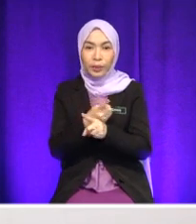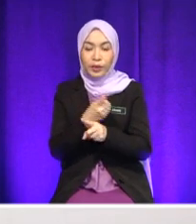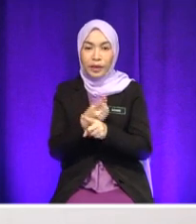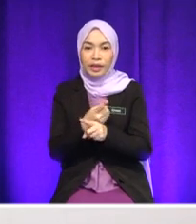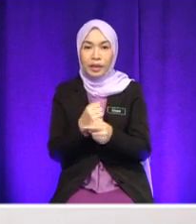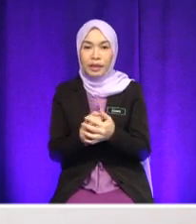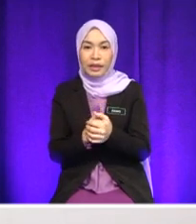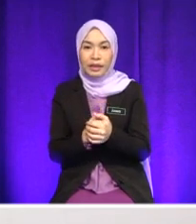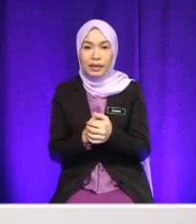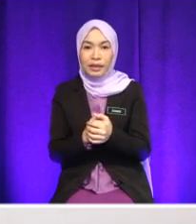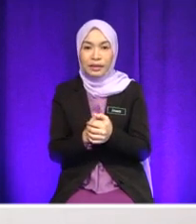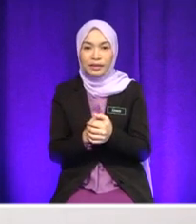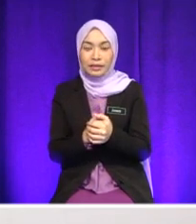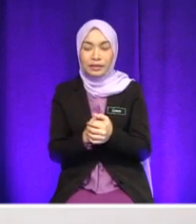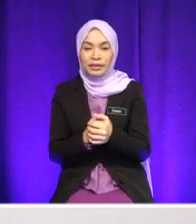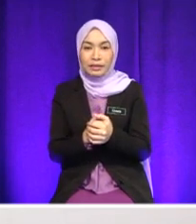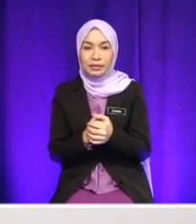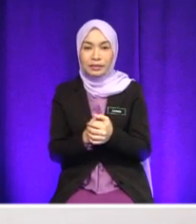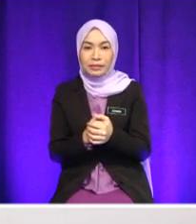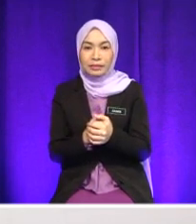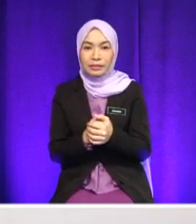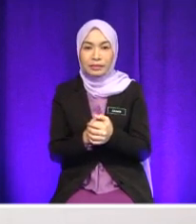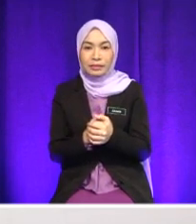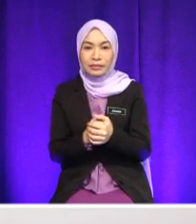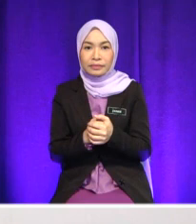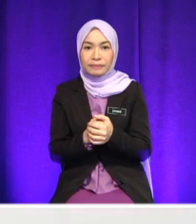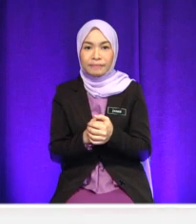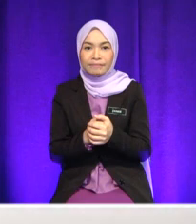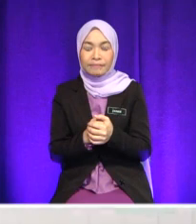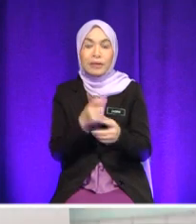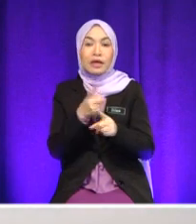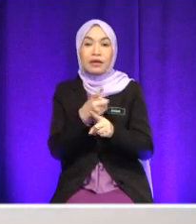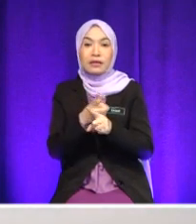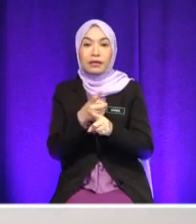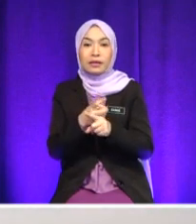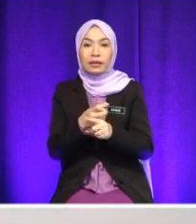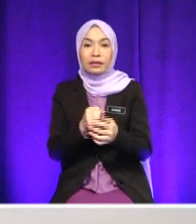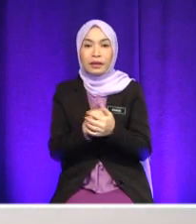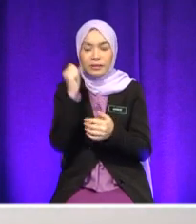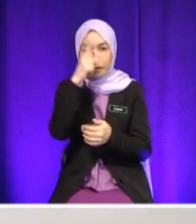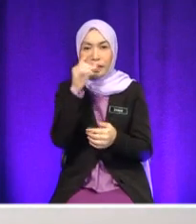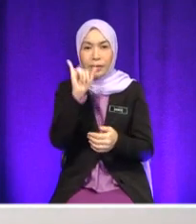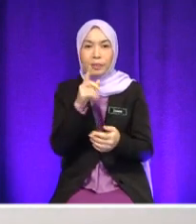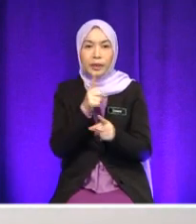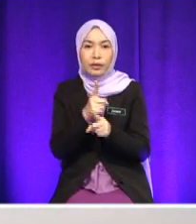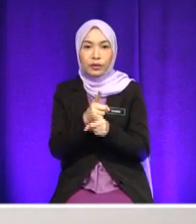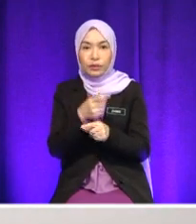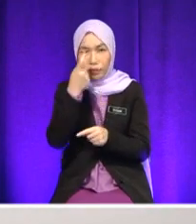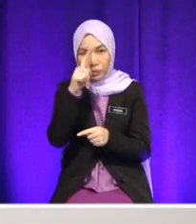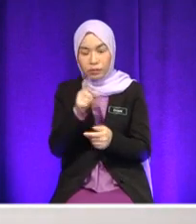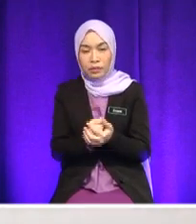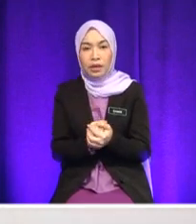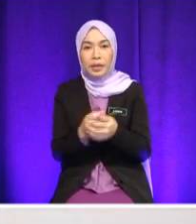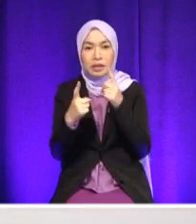lesson for me in speaking. Okay. She mentioned about the right attitude. This is very important, Yes. right? How about